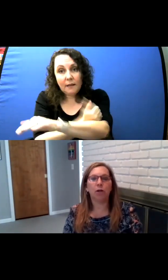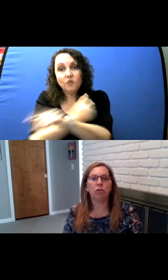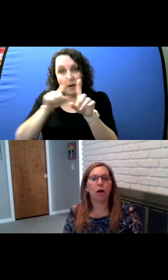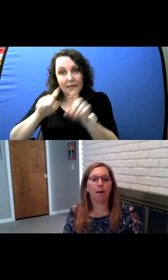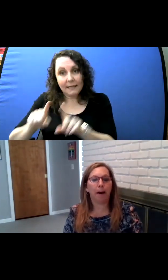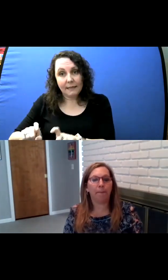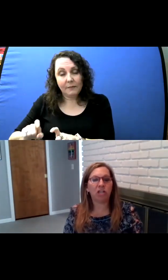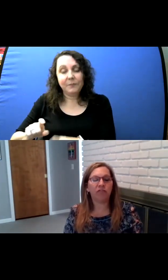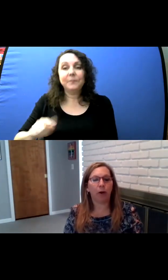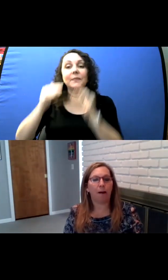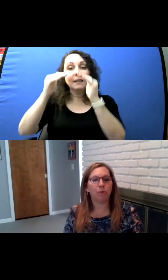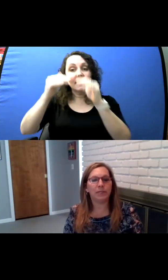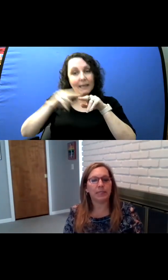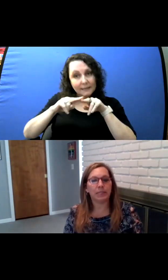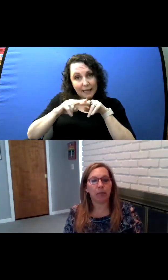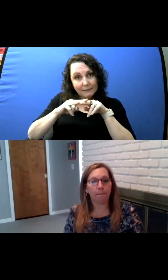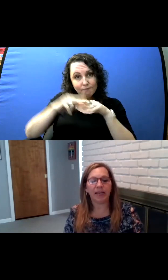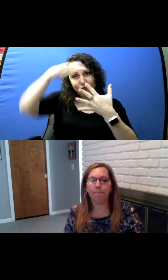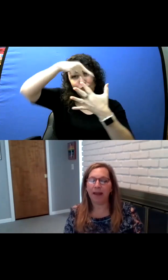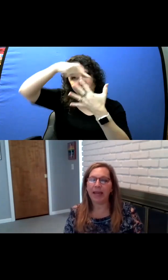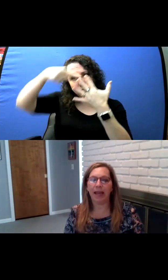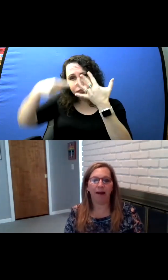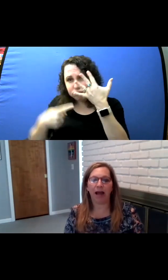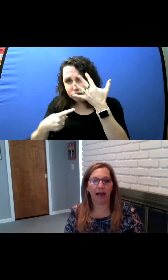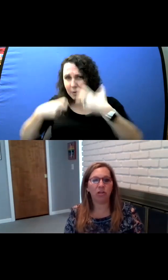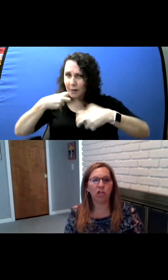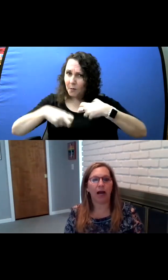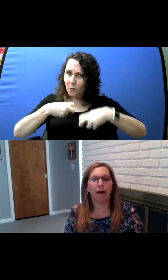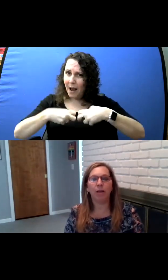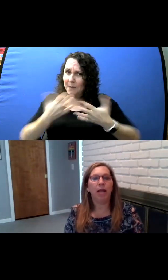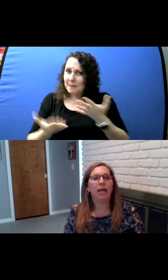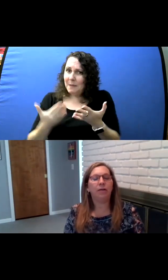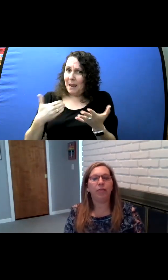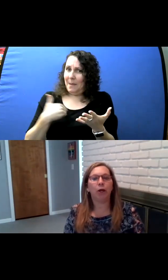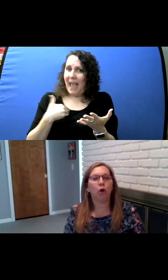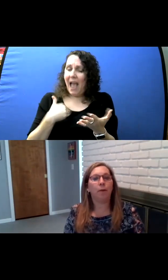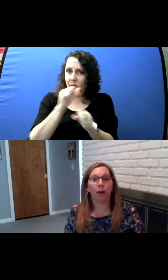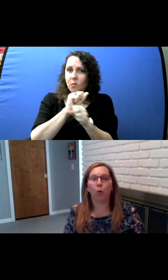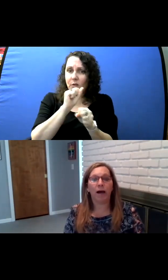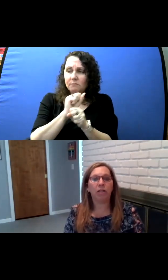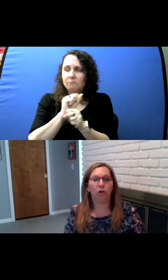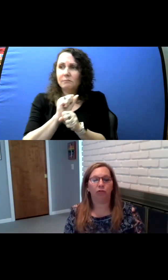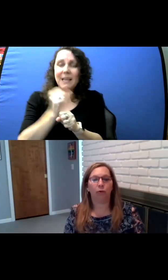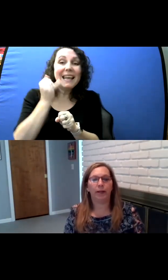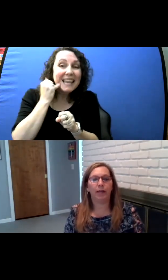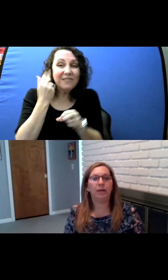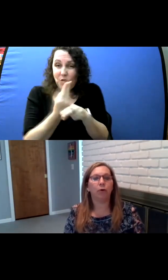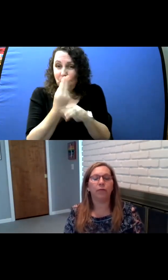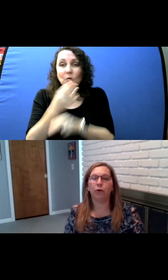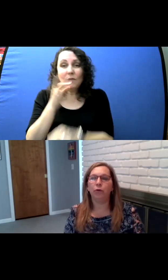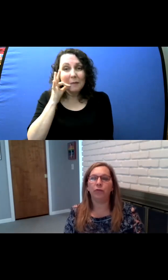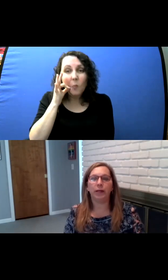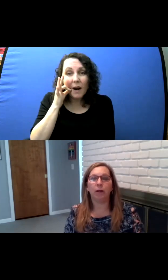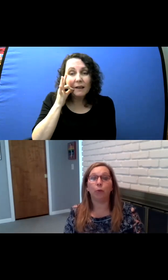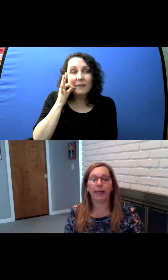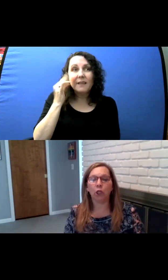So here's a bunch of problems that somebody may have on the job if they're a marijuana user, either if